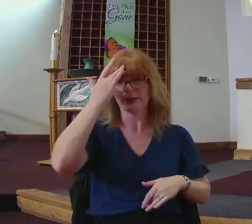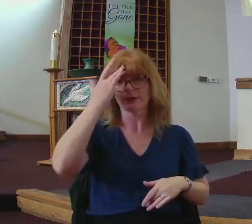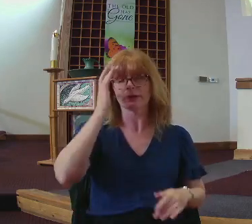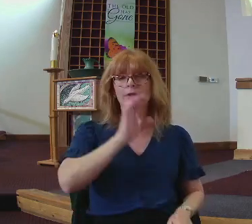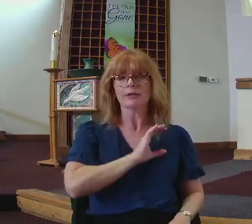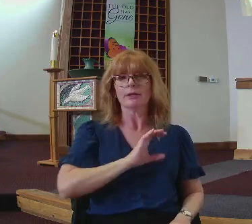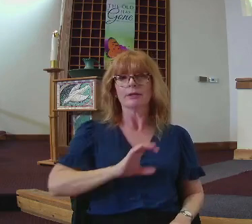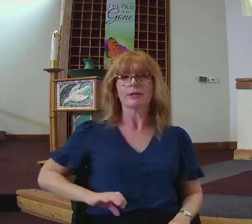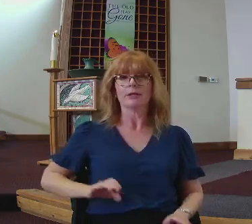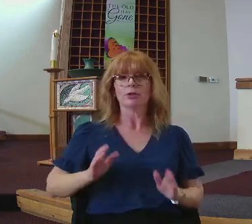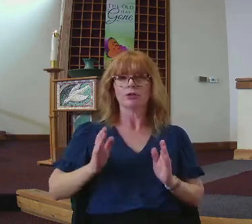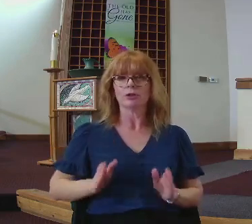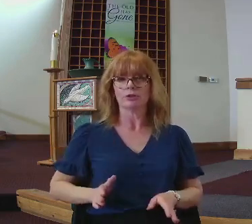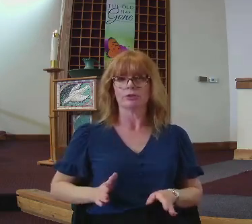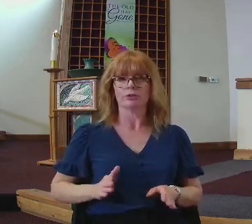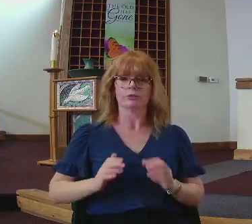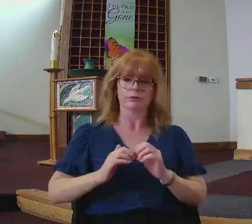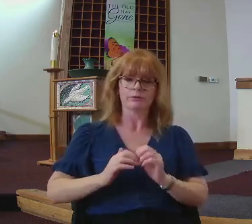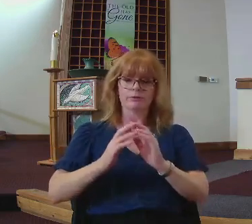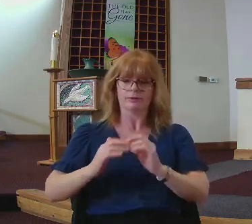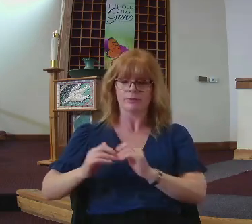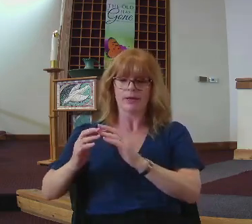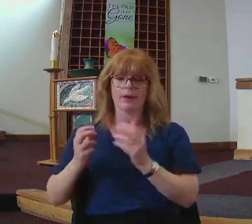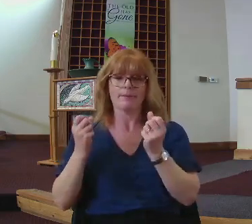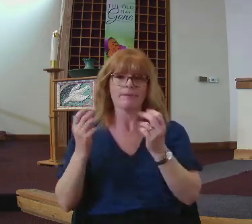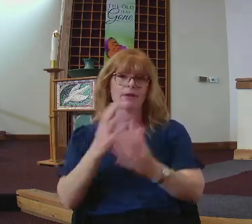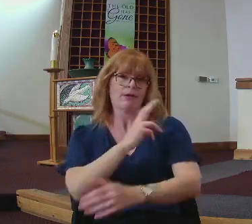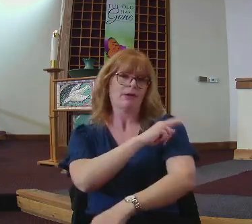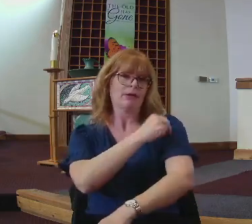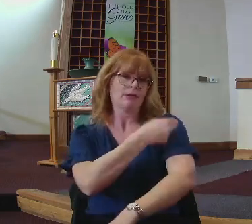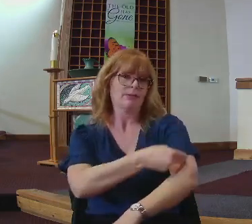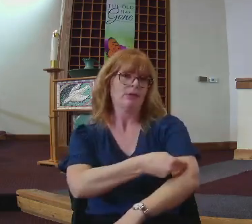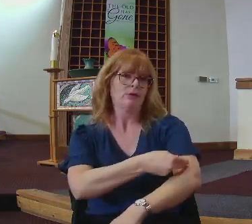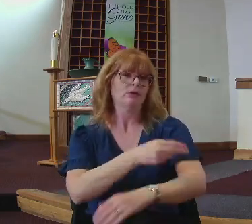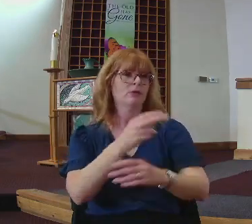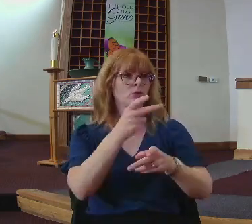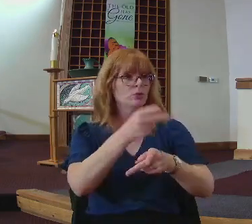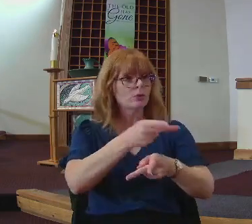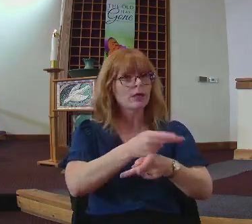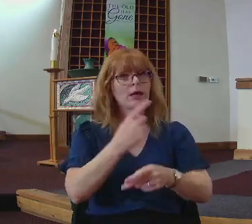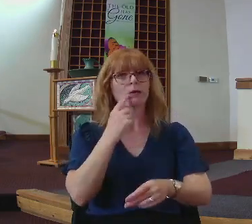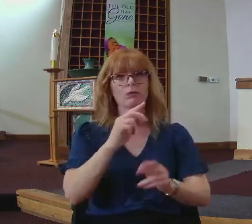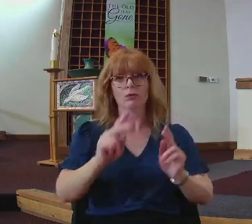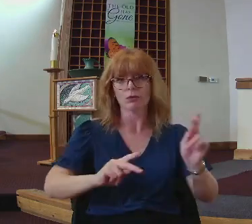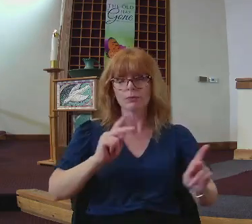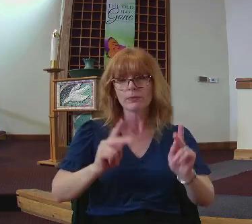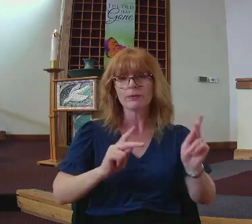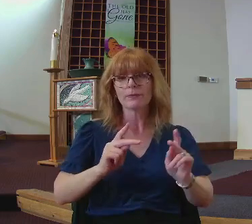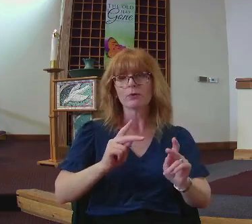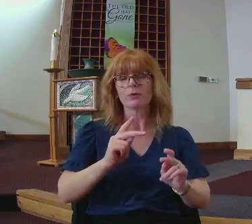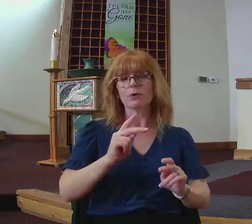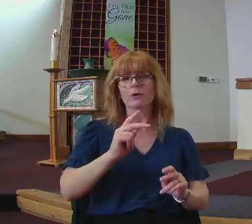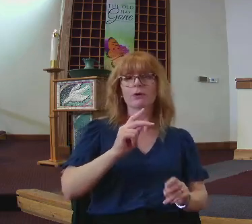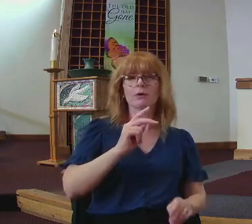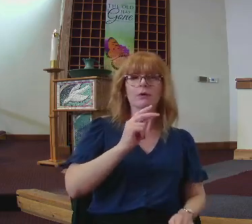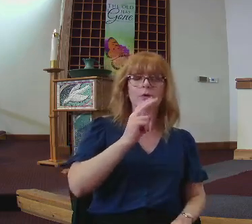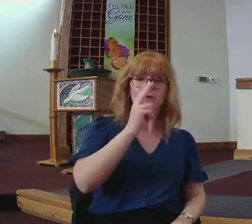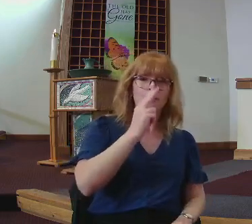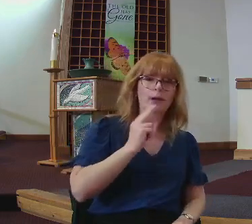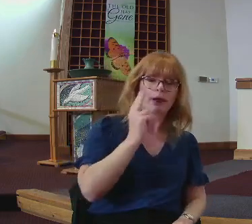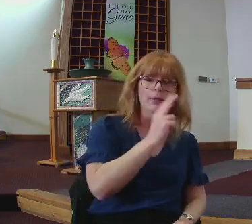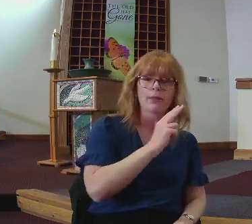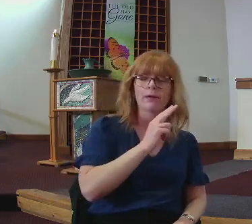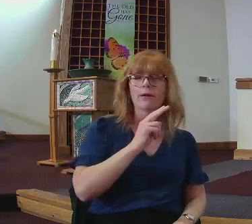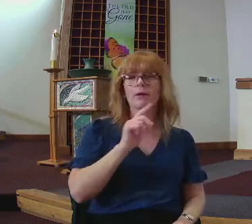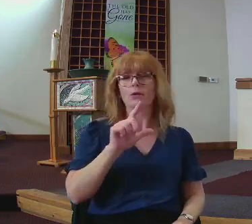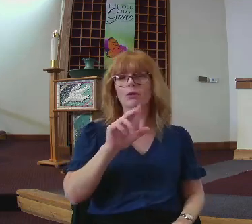been instrumental in the founding of hospitals to be caring for people. Roman Catholics and Lutherans and Baptists and Episcopalians and